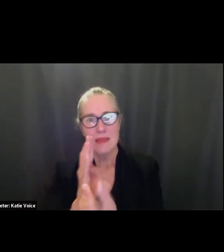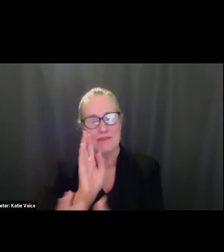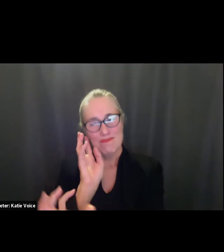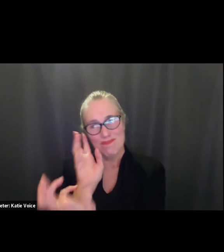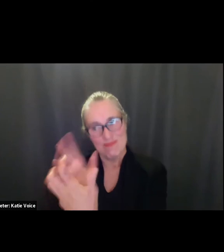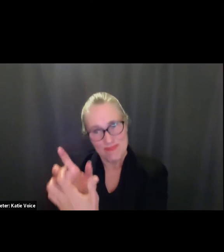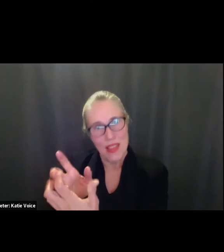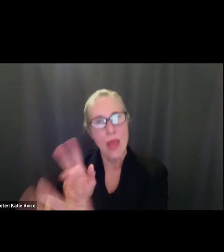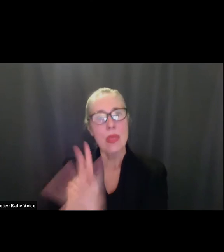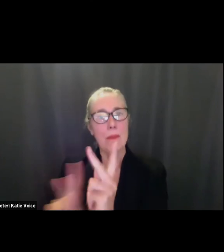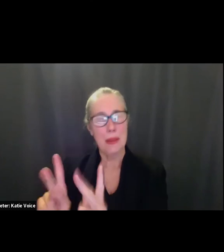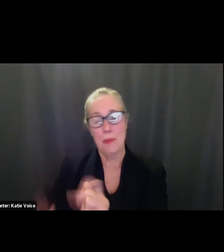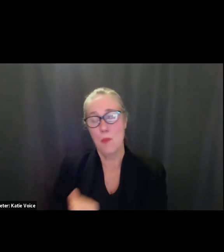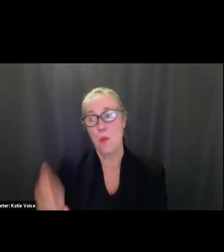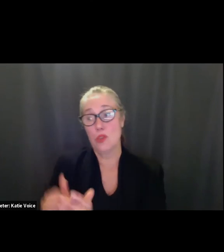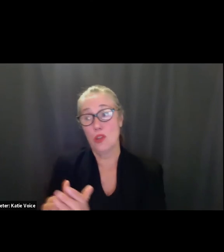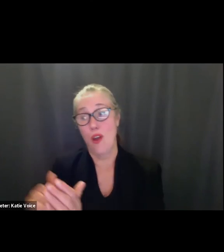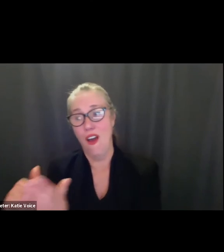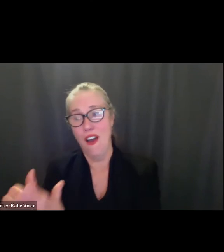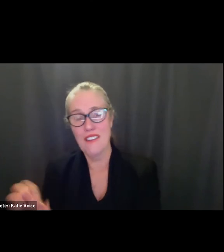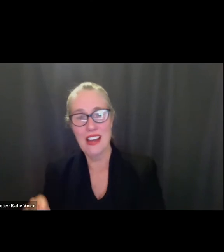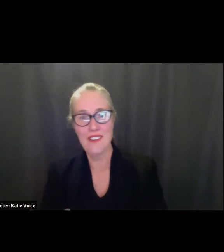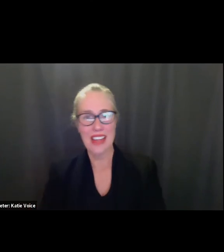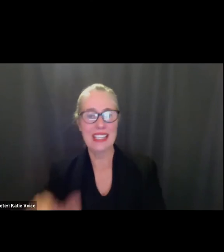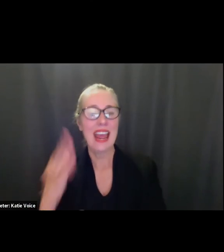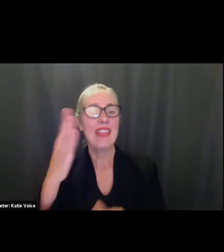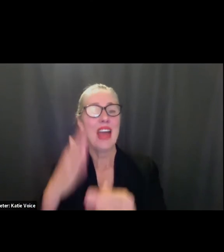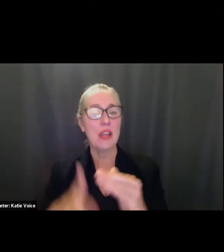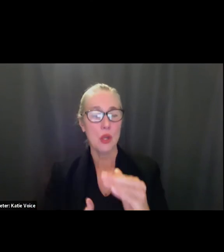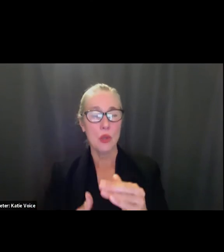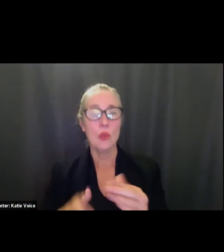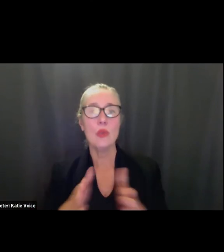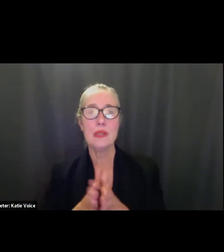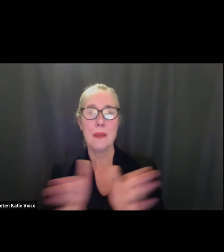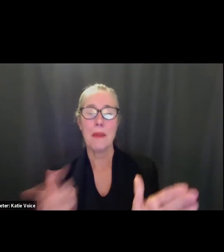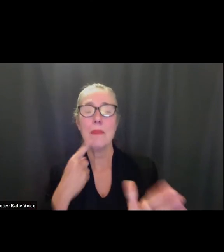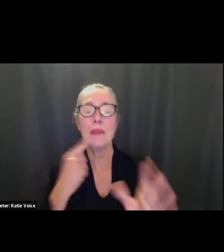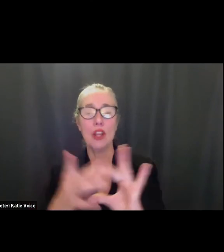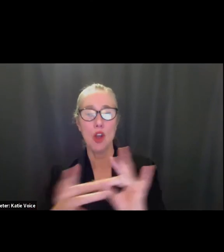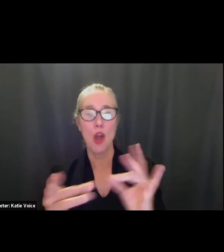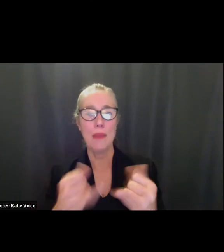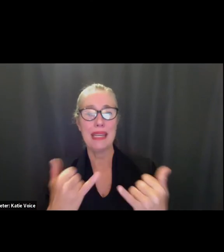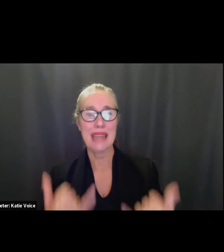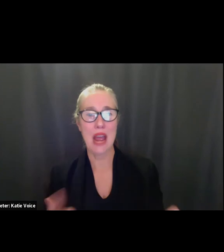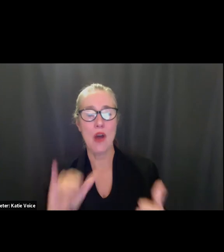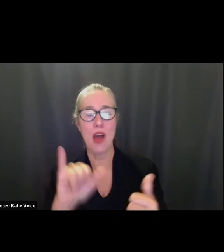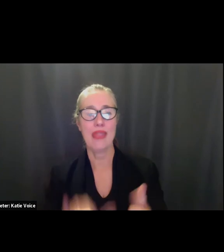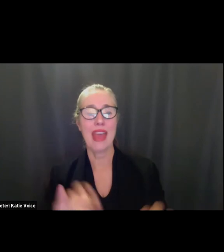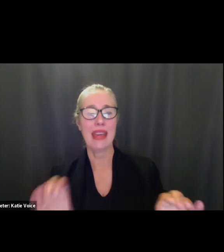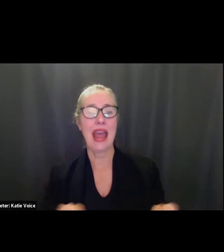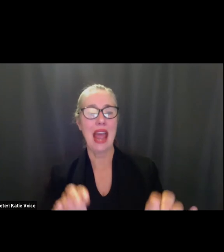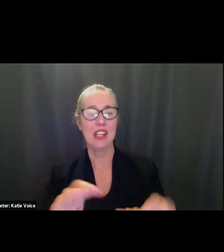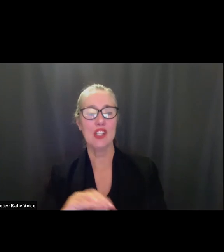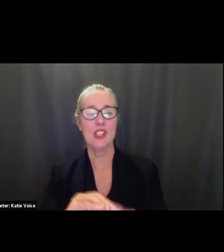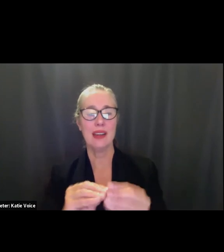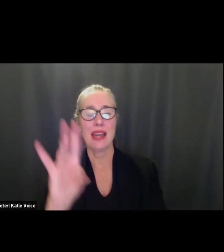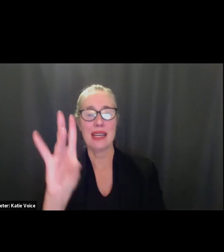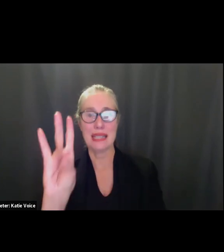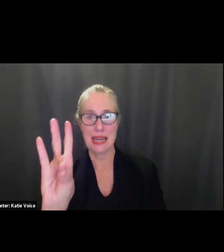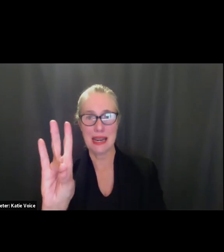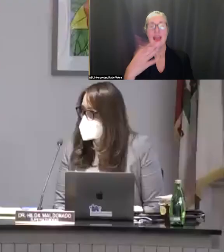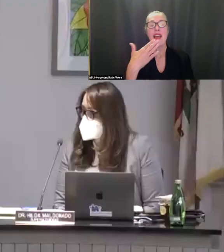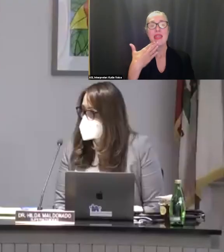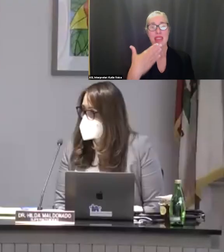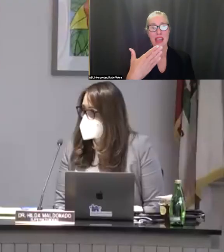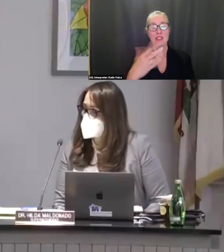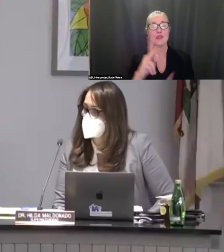thank you and president ford that concludes public comment on this item thank you very much to the members of the public who called in